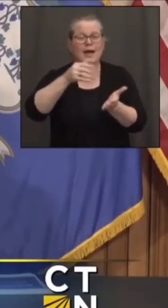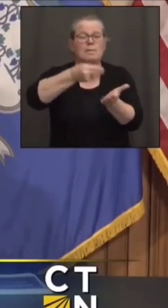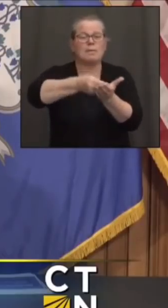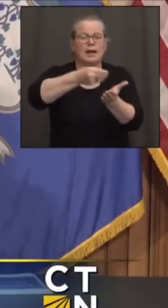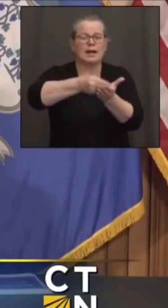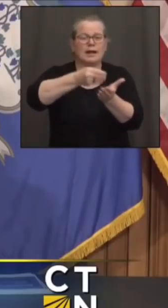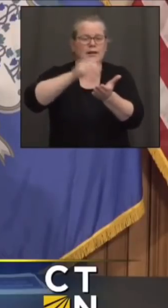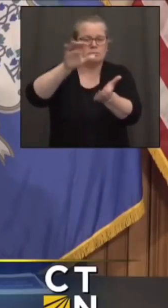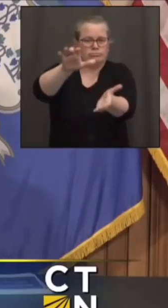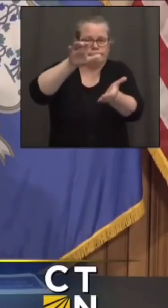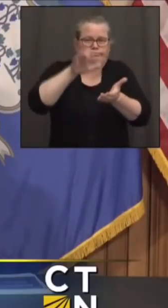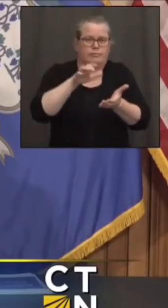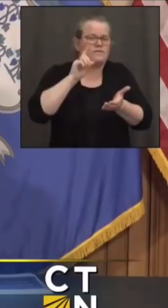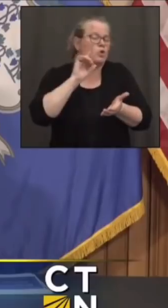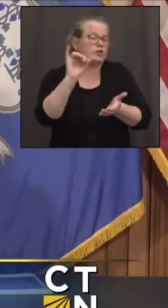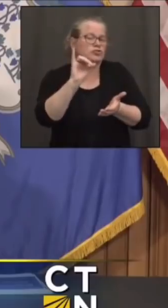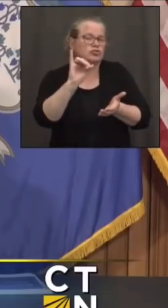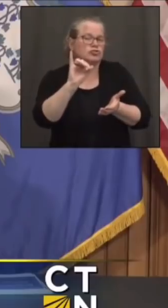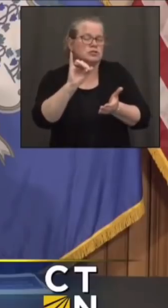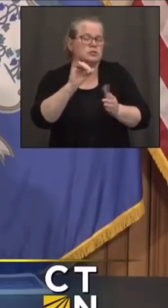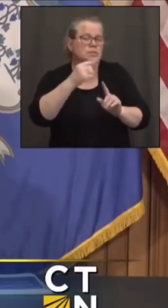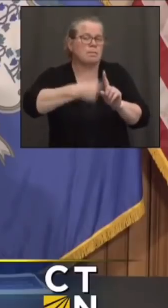insurance premiums?